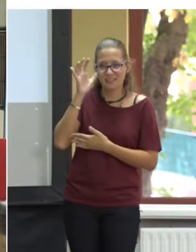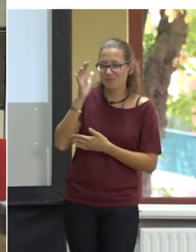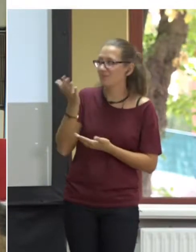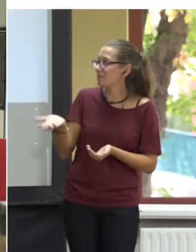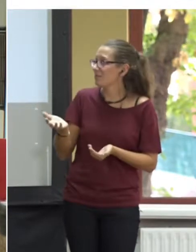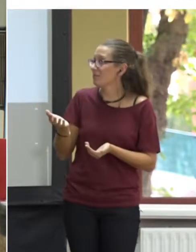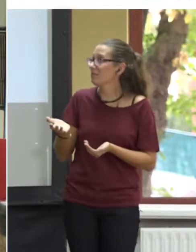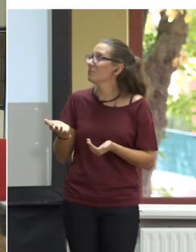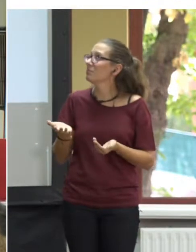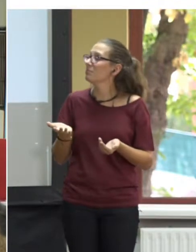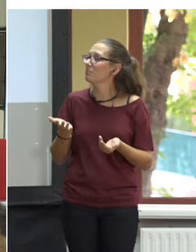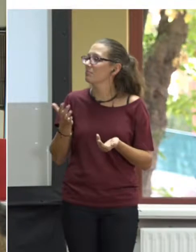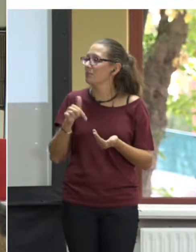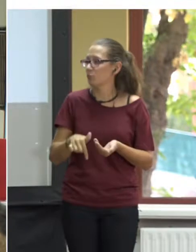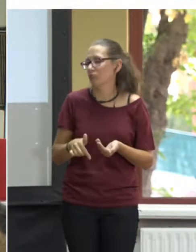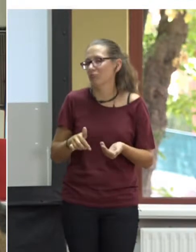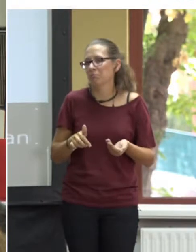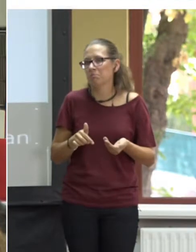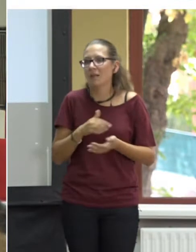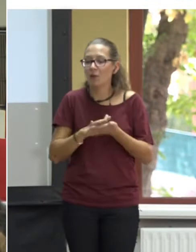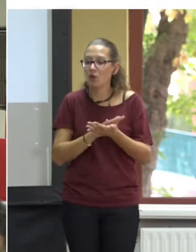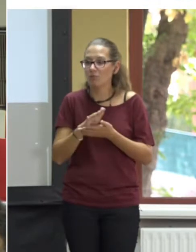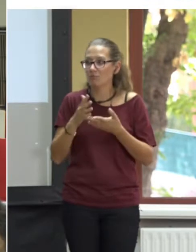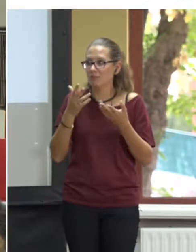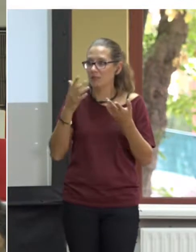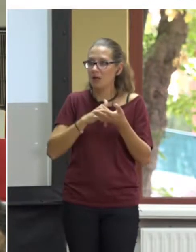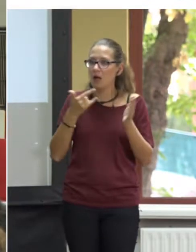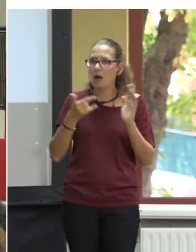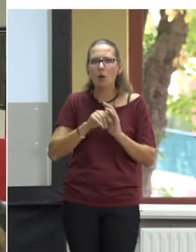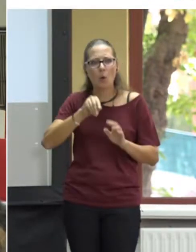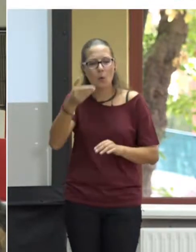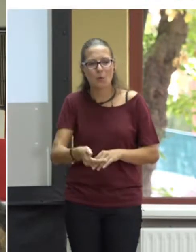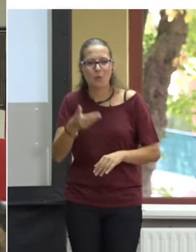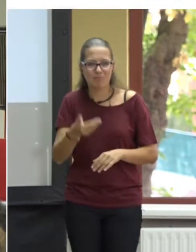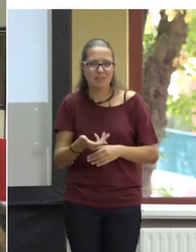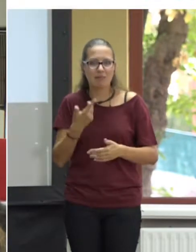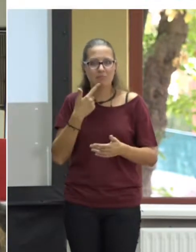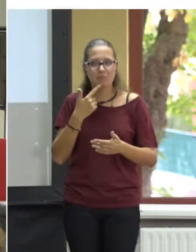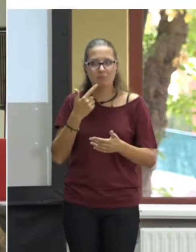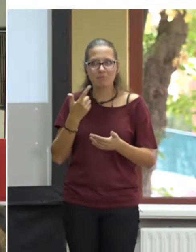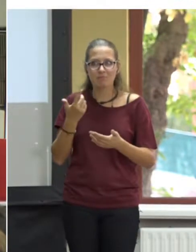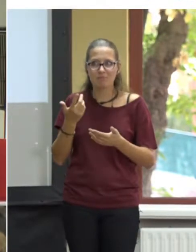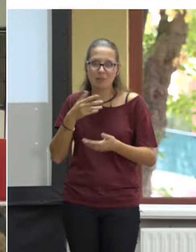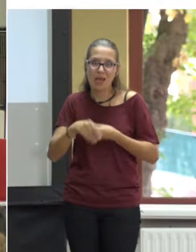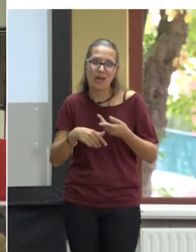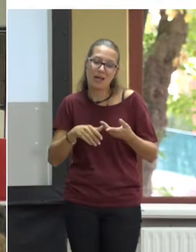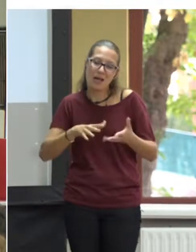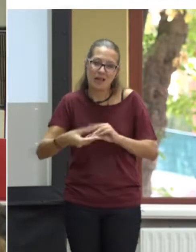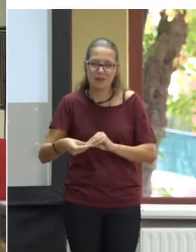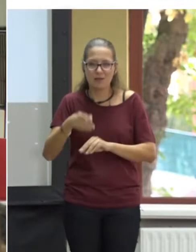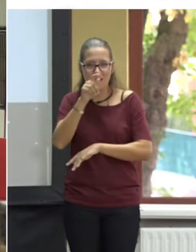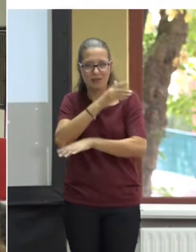and we now see the inclusion of sensory aspects, and now visual and hearing impairment